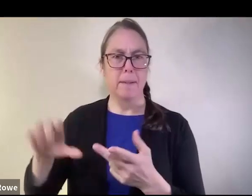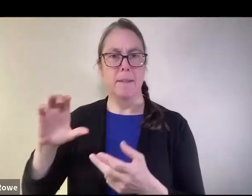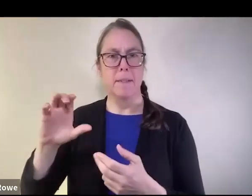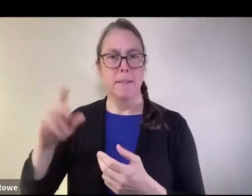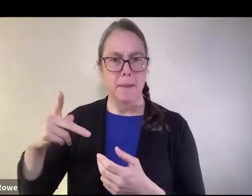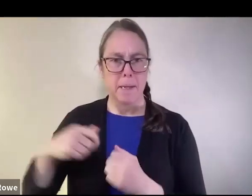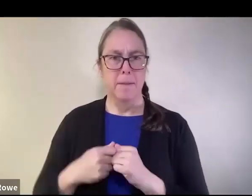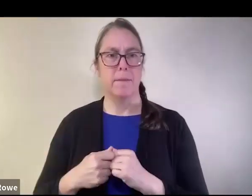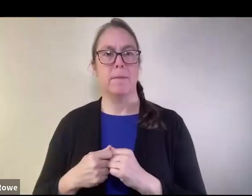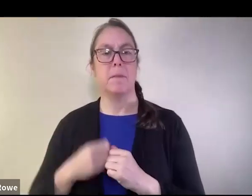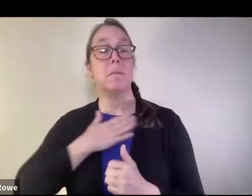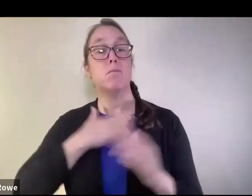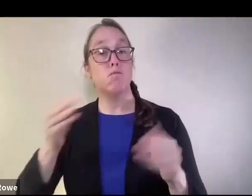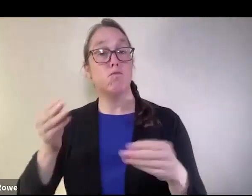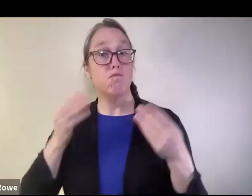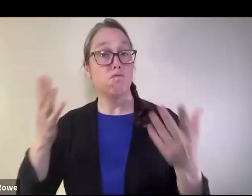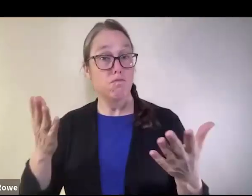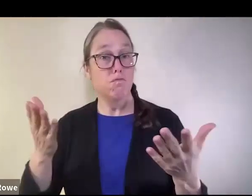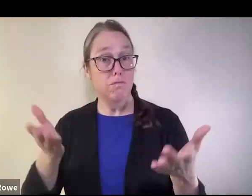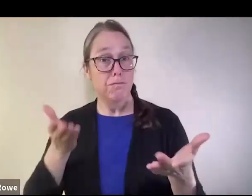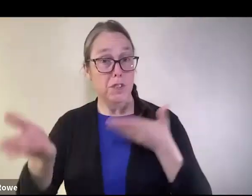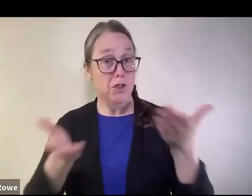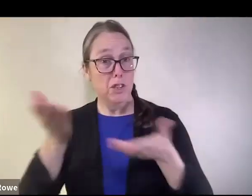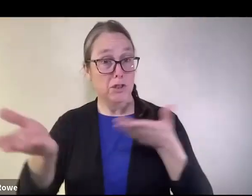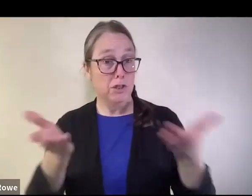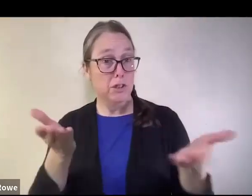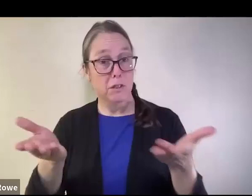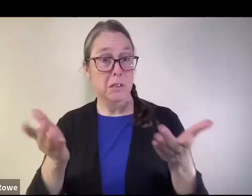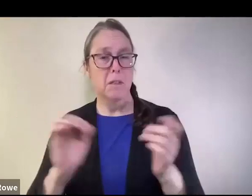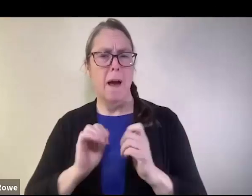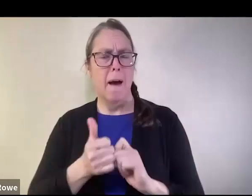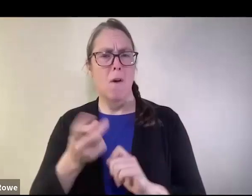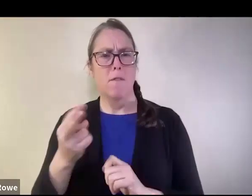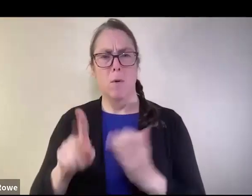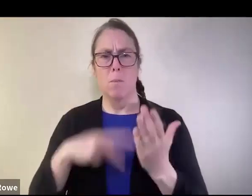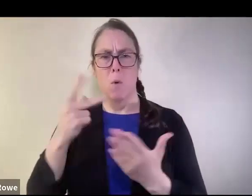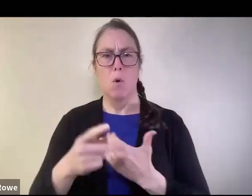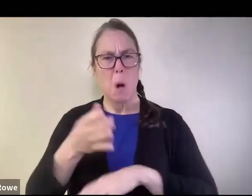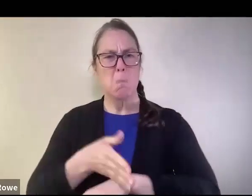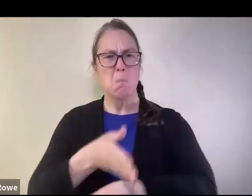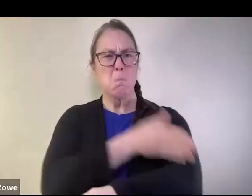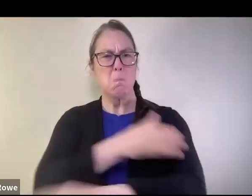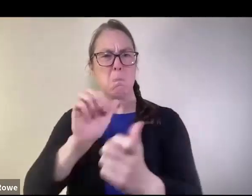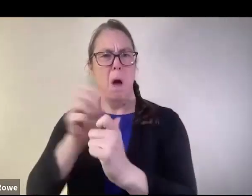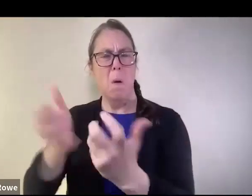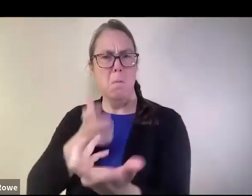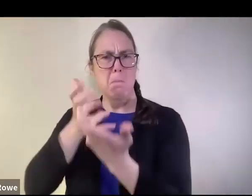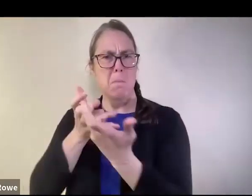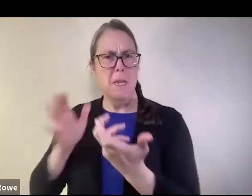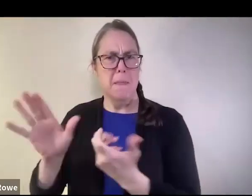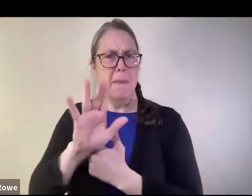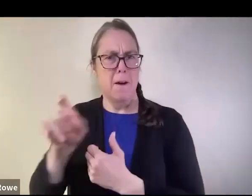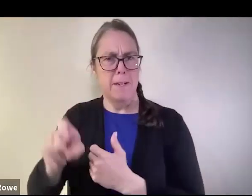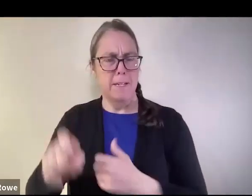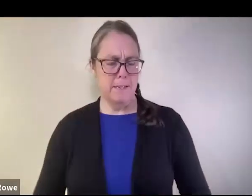palsy? Please offer suggestions on how the VR program can improve the way it